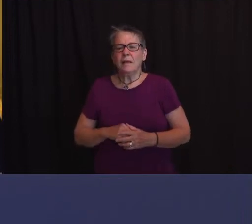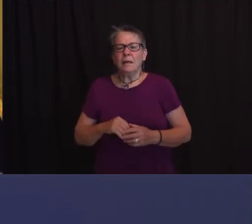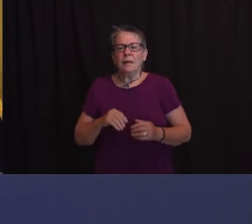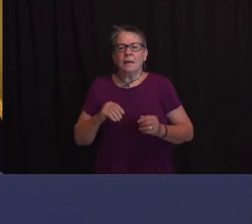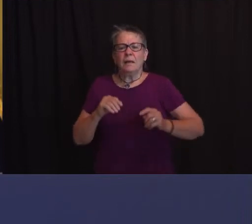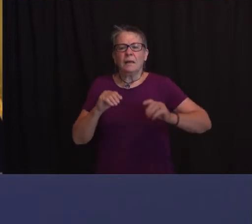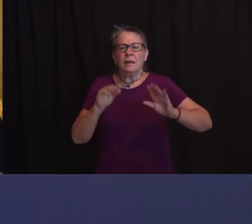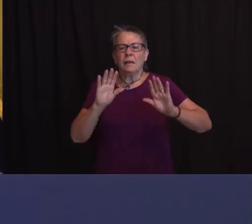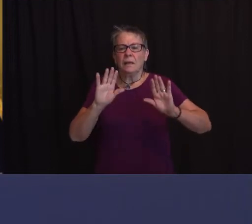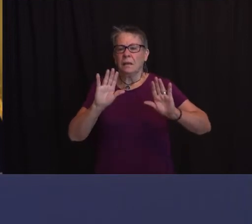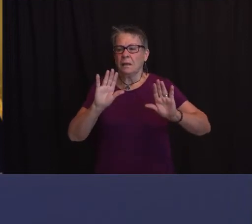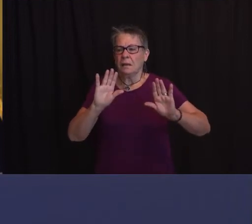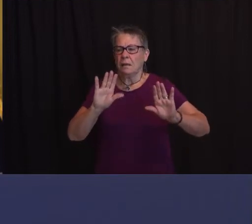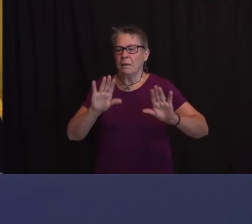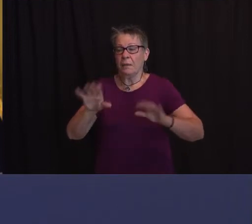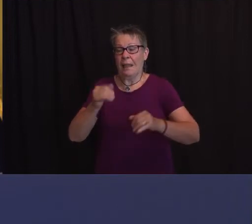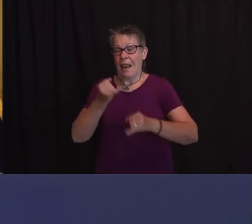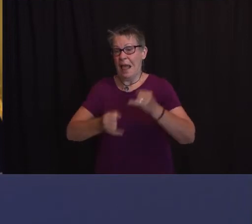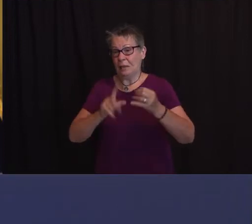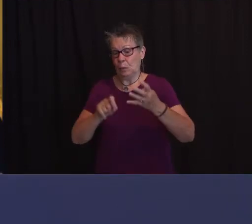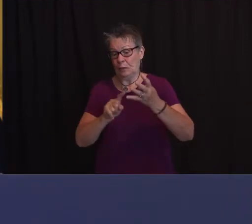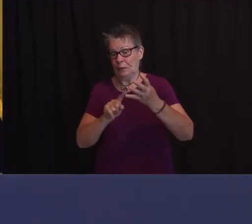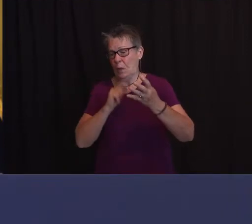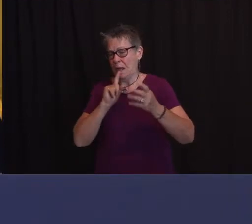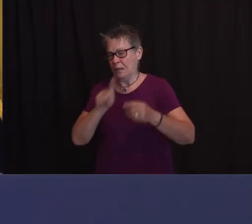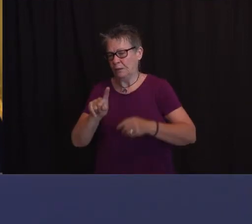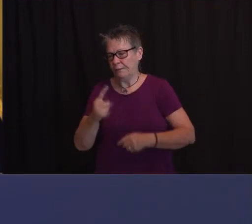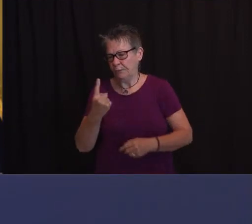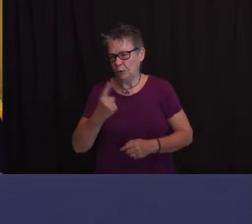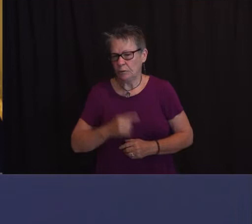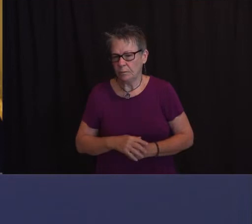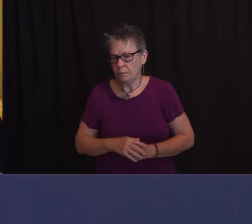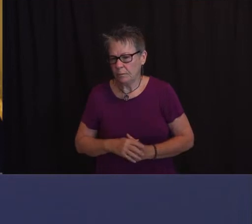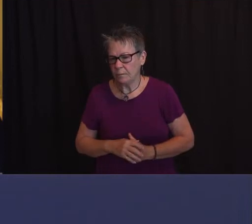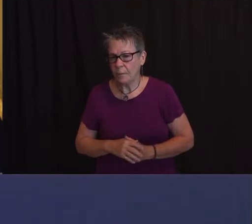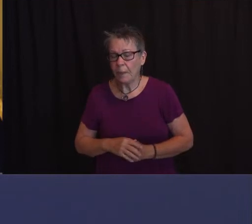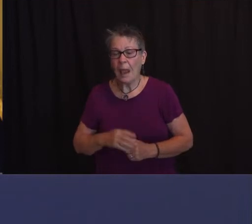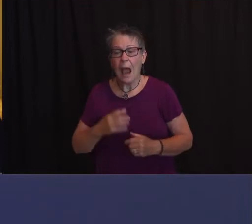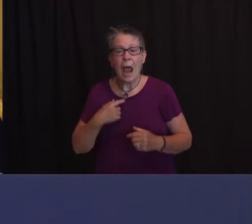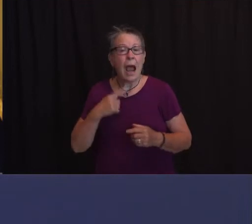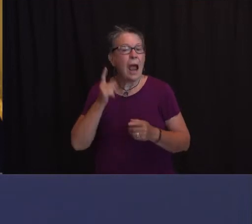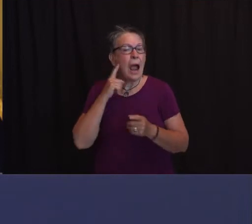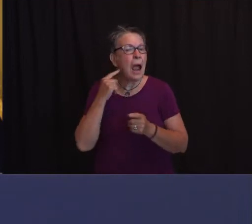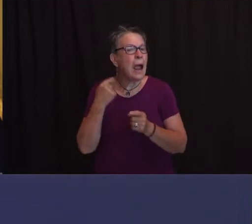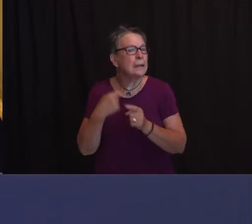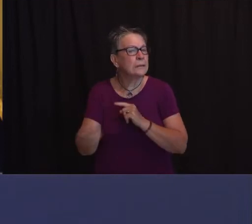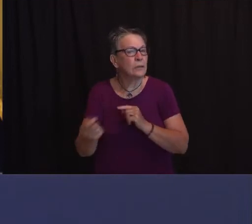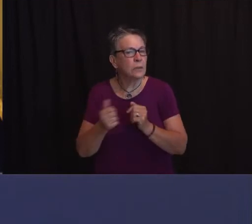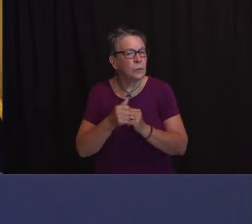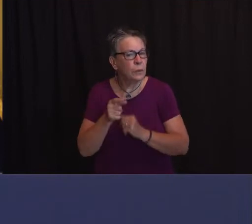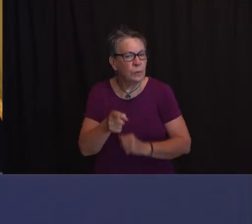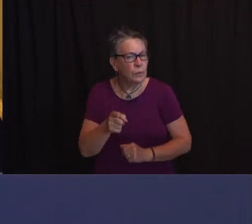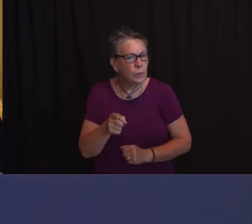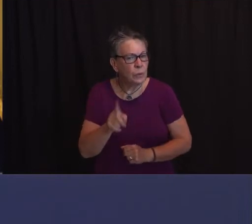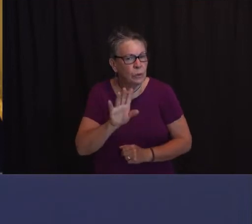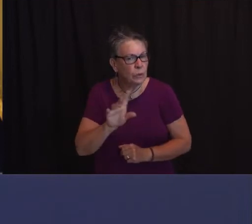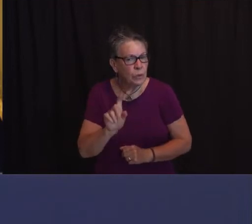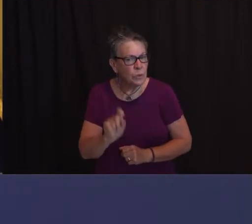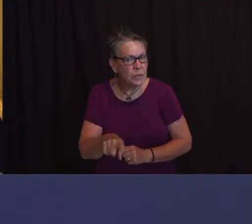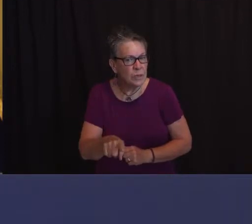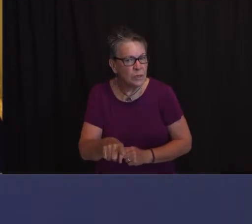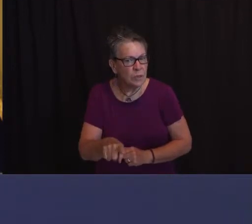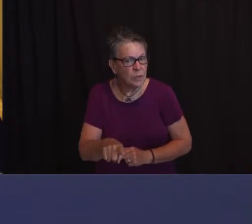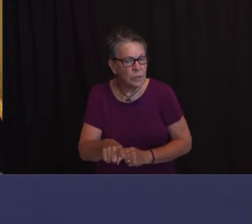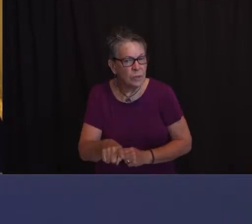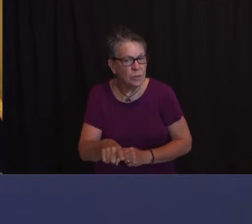I would agree with the premise of the question, and I think we've proven in an awful public health tragedy